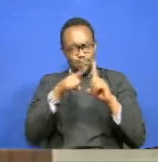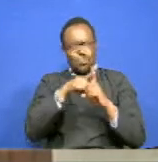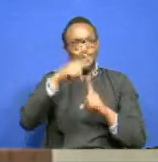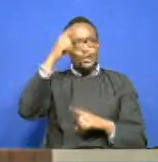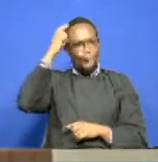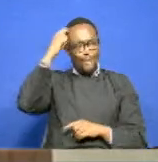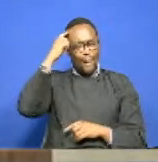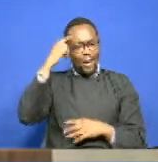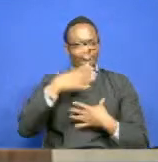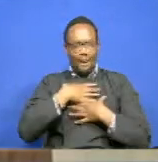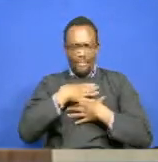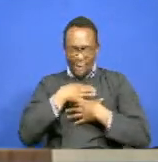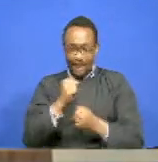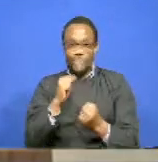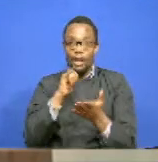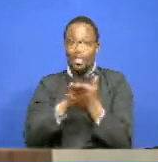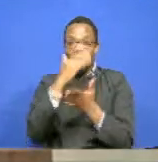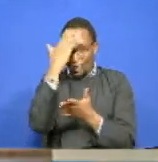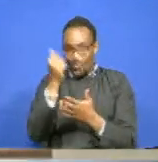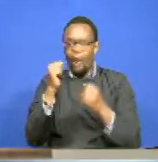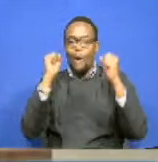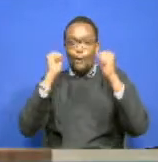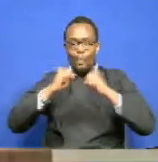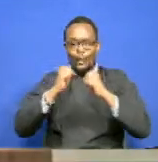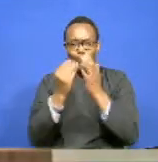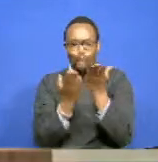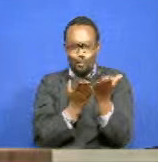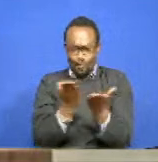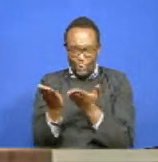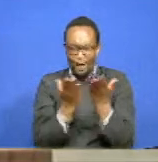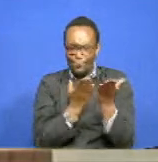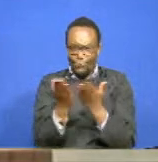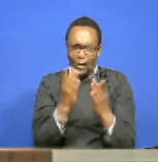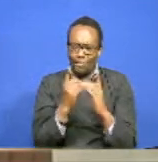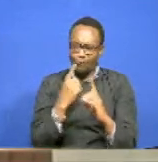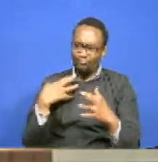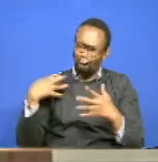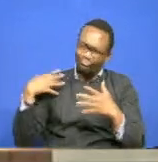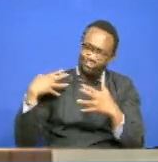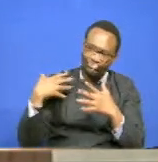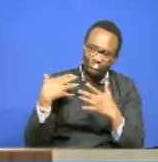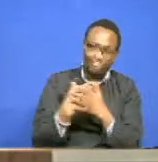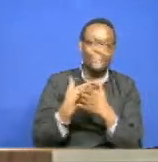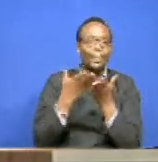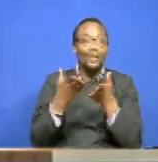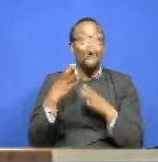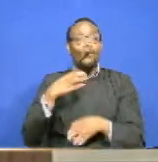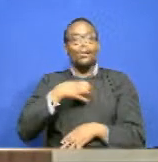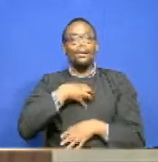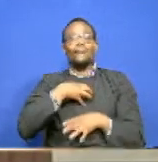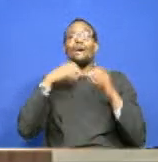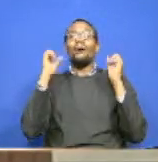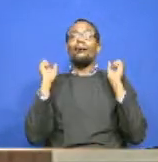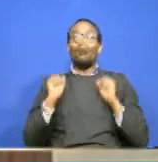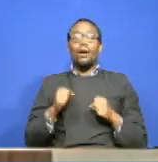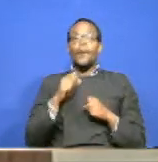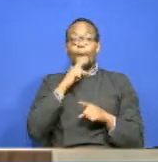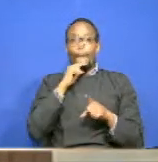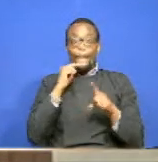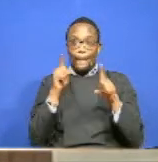the courage. That is why he was able to serve his full time until retirement.